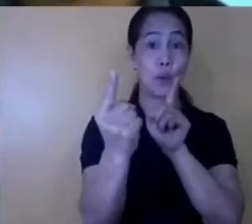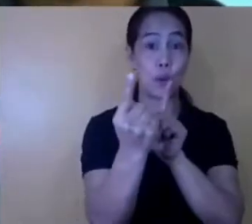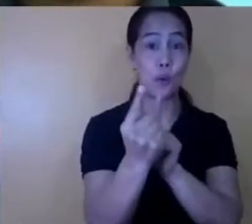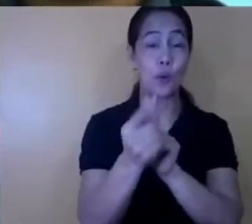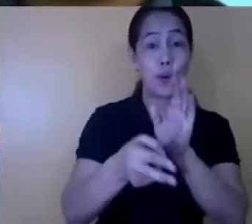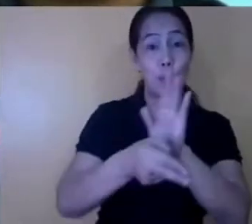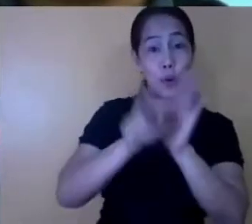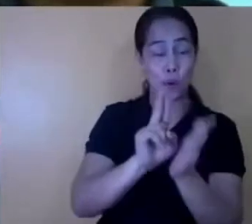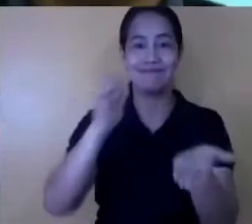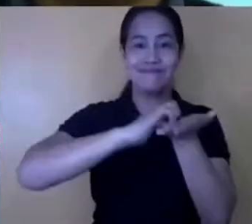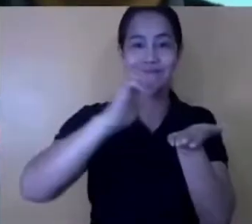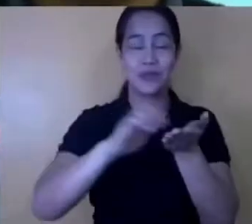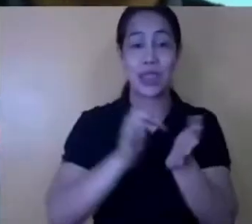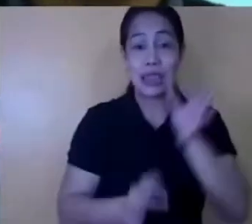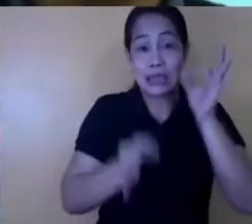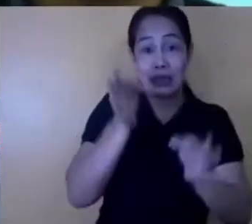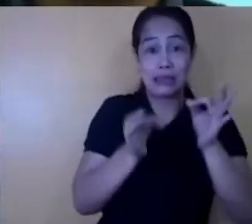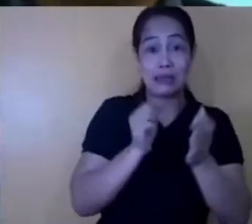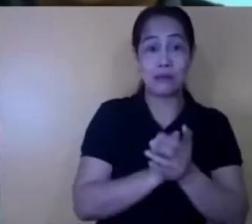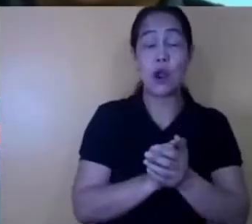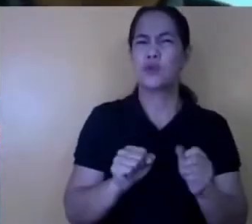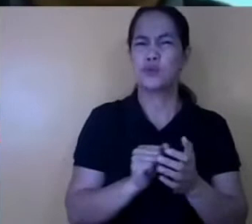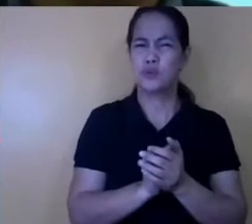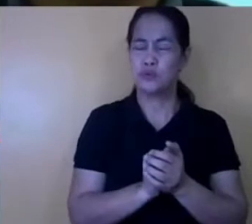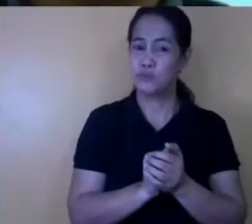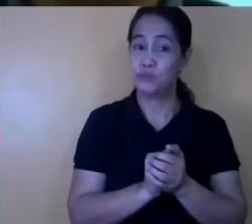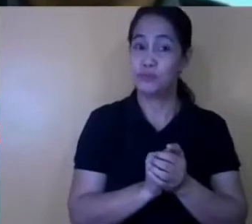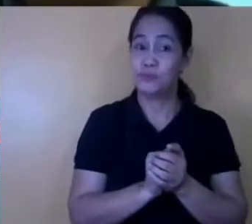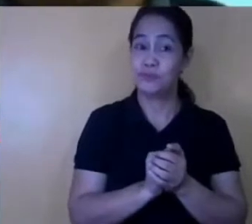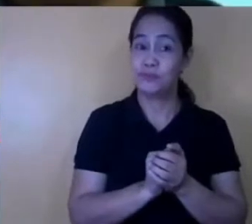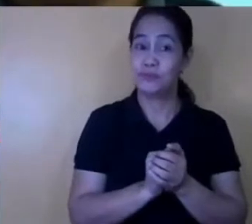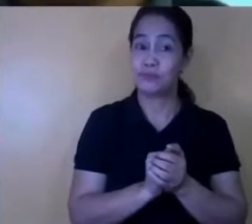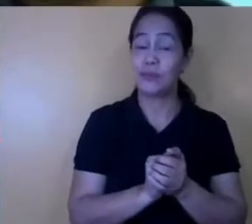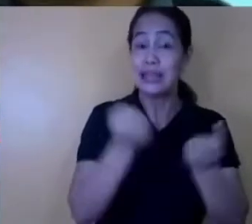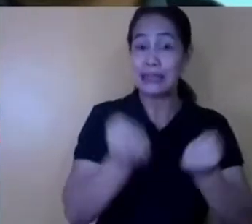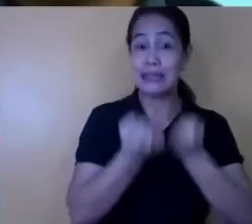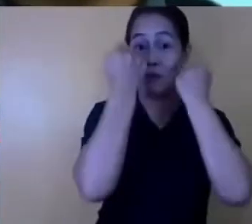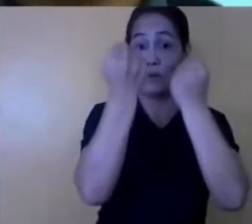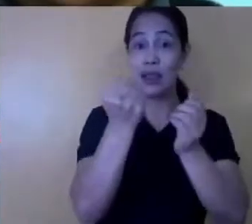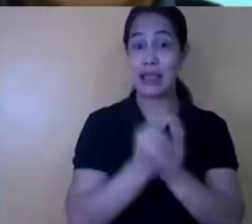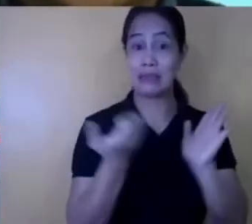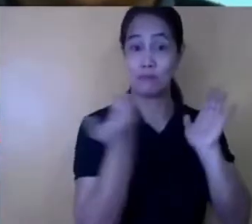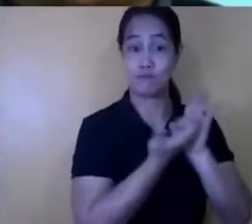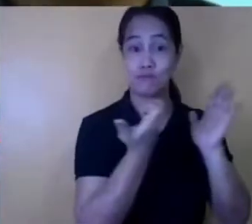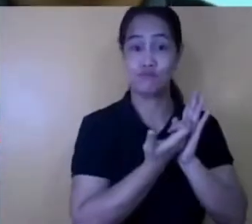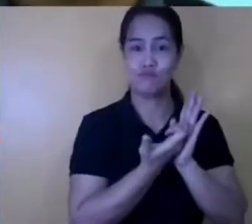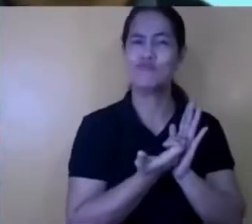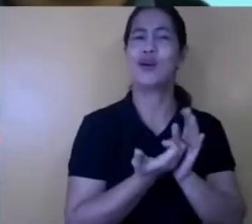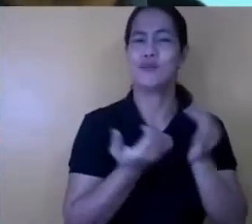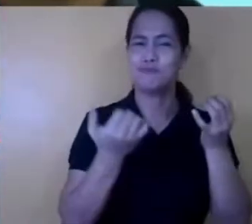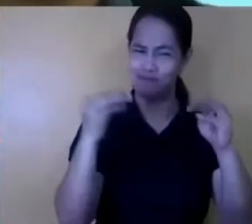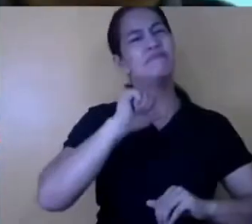teaching practice. If you are able to at least submit this proof of attendance, you get an